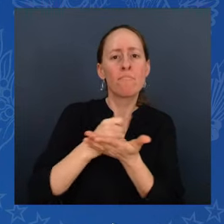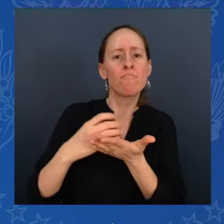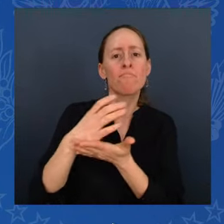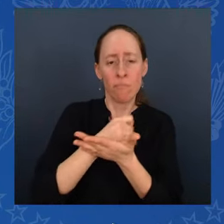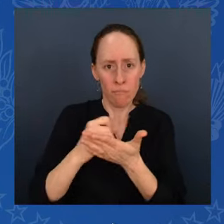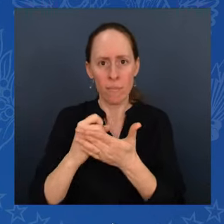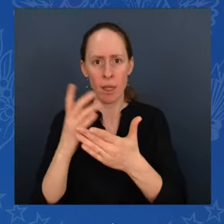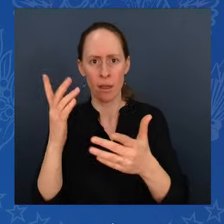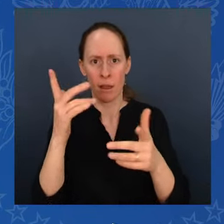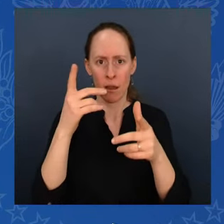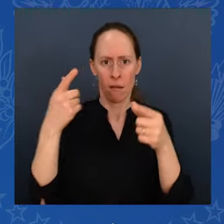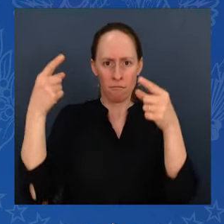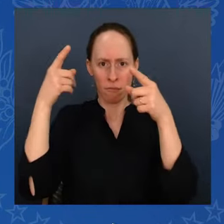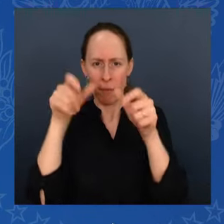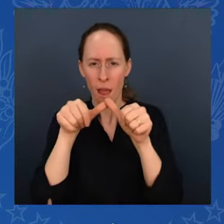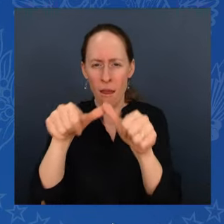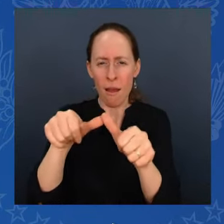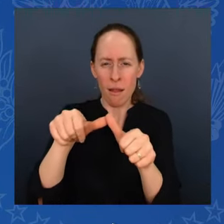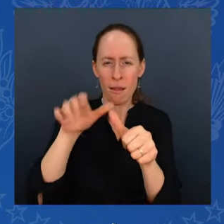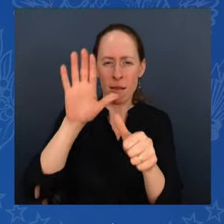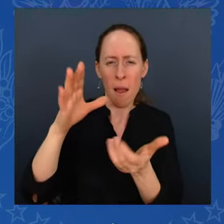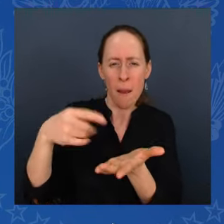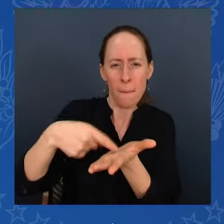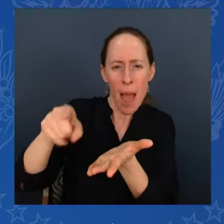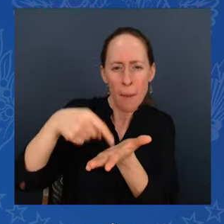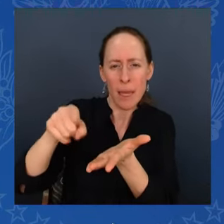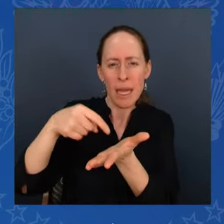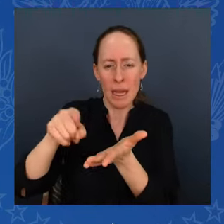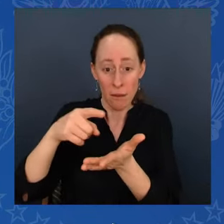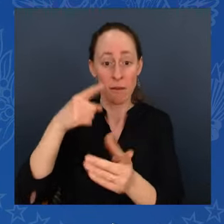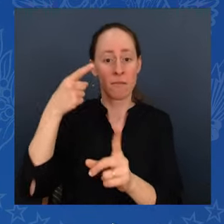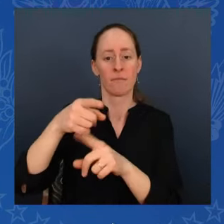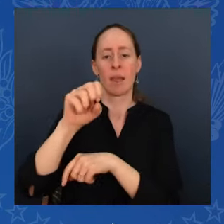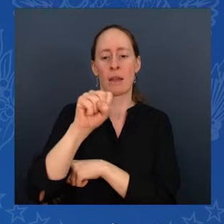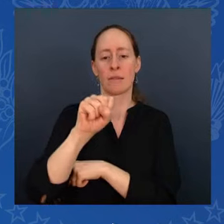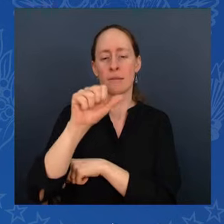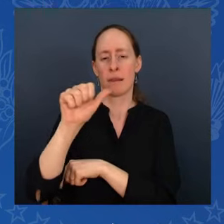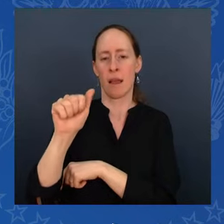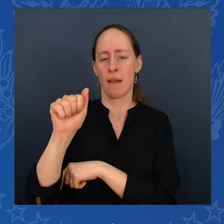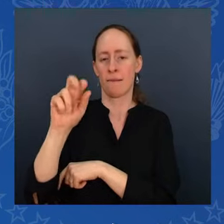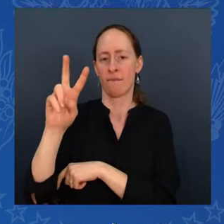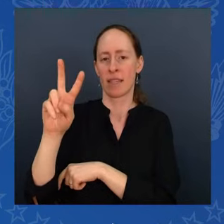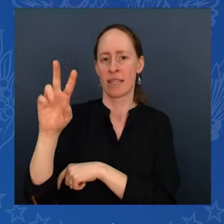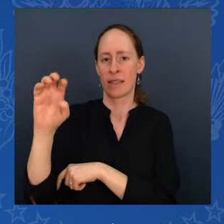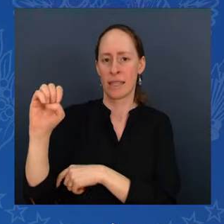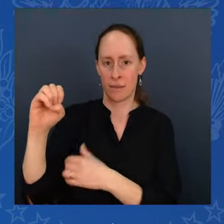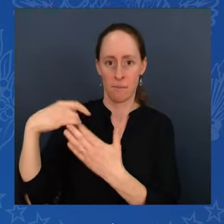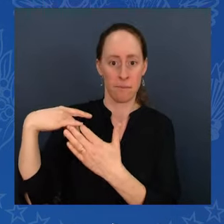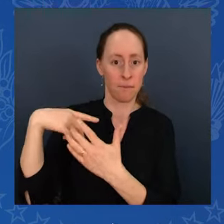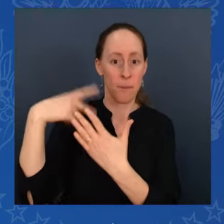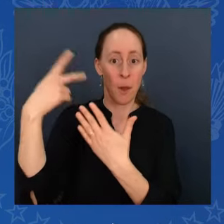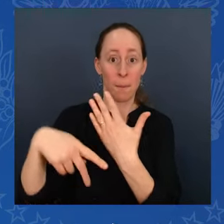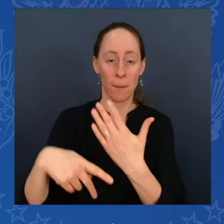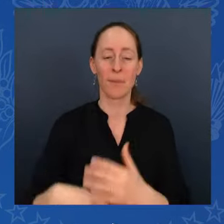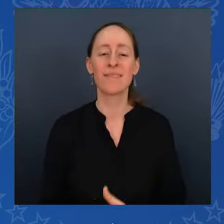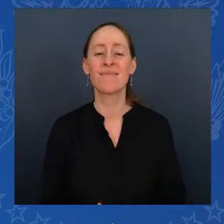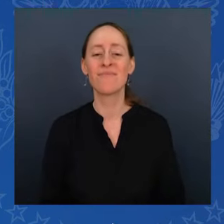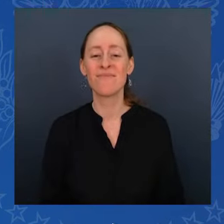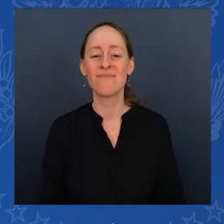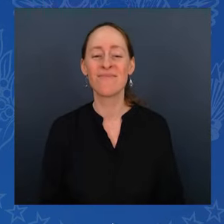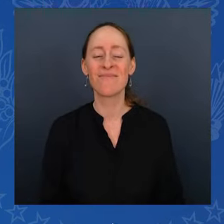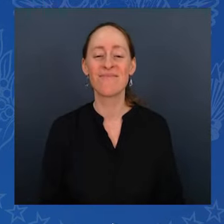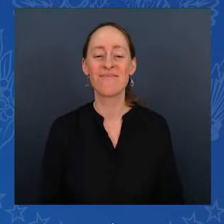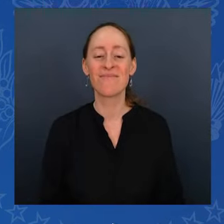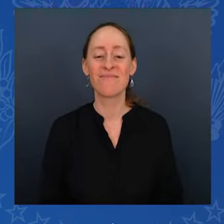program, the most affordable repayment plan ever. Before I took office, student borrowers had to pay 10% of their